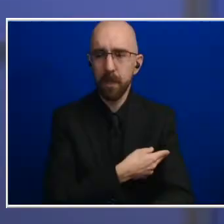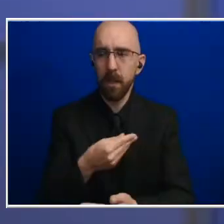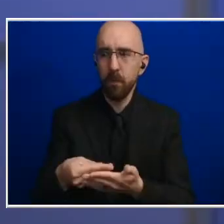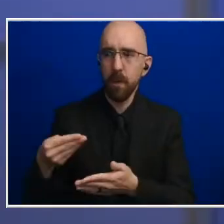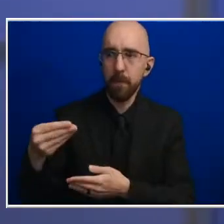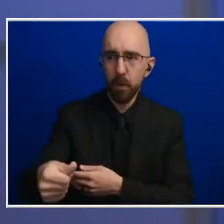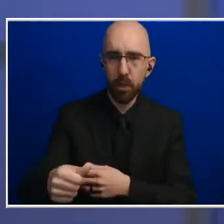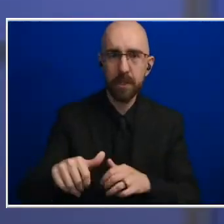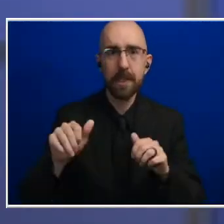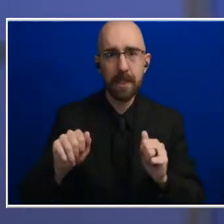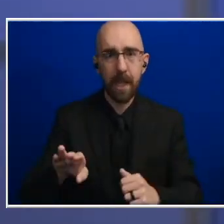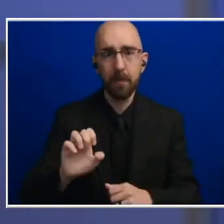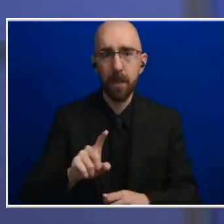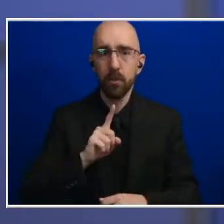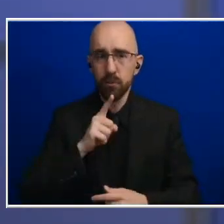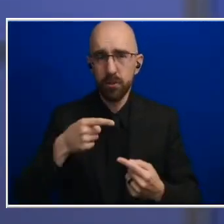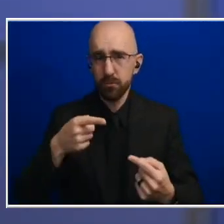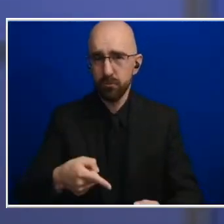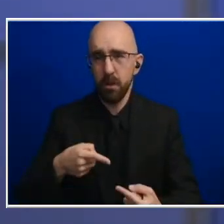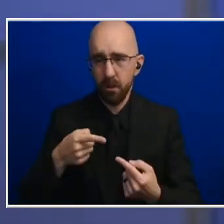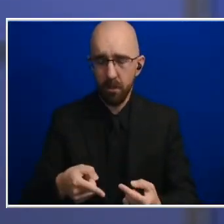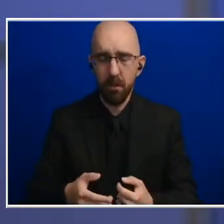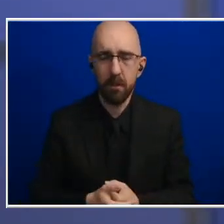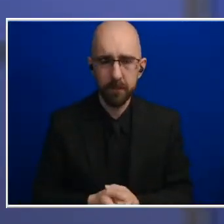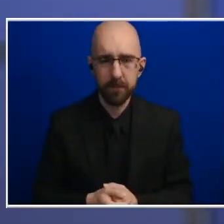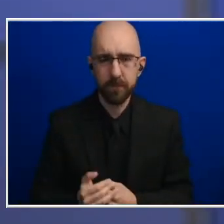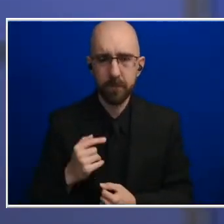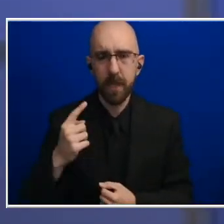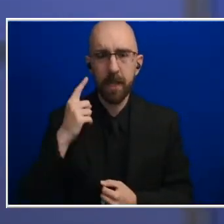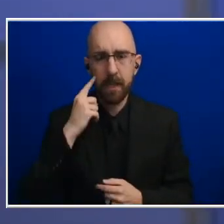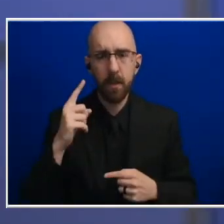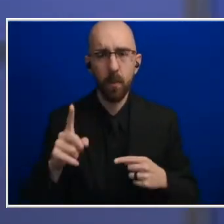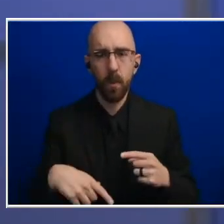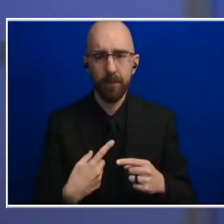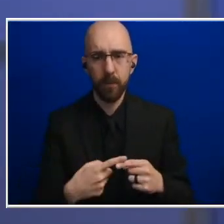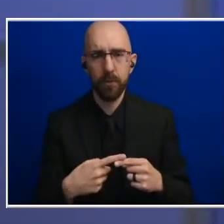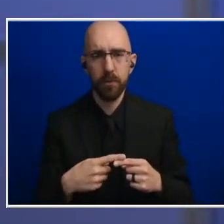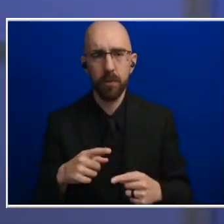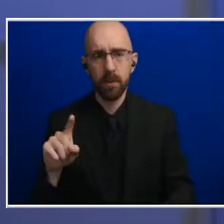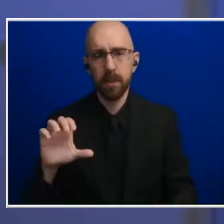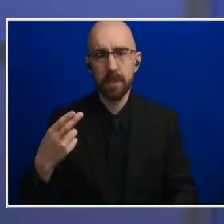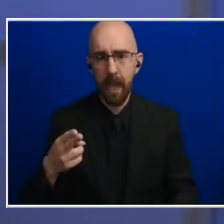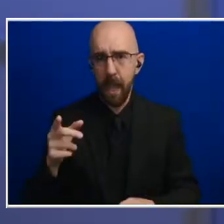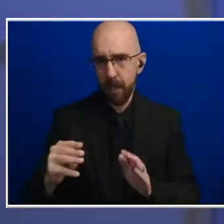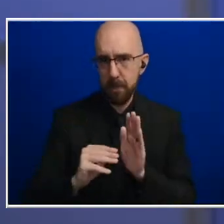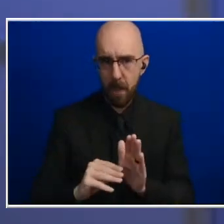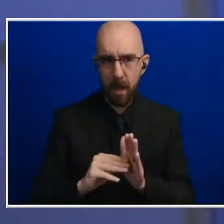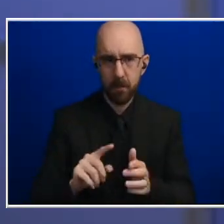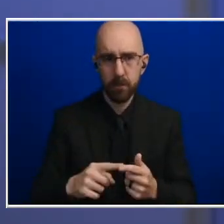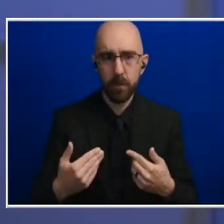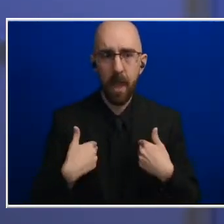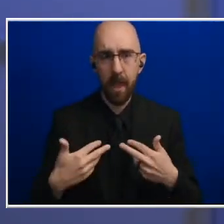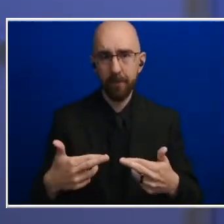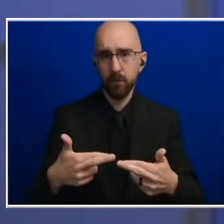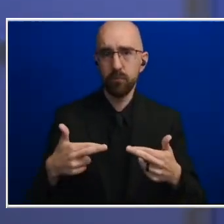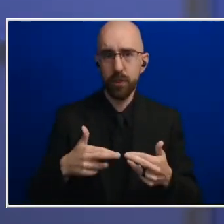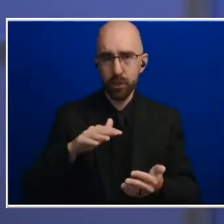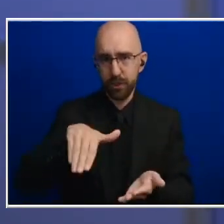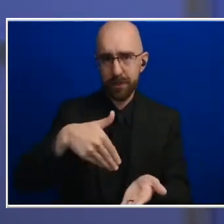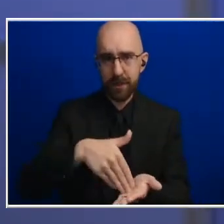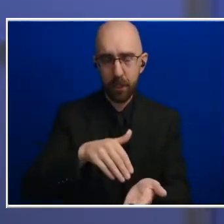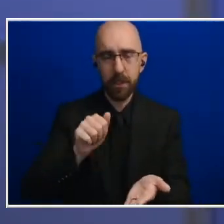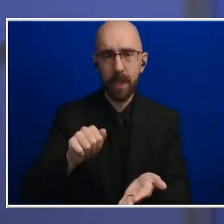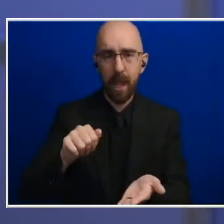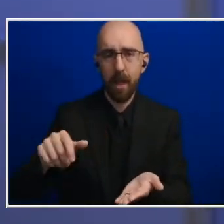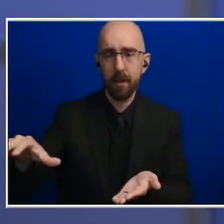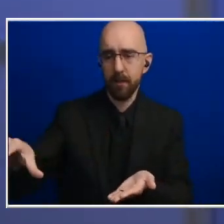real struggle. I think one of Zach's model to have regional centers that can take that on and that